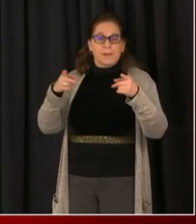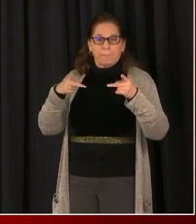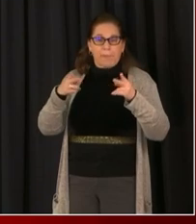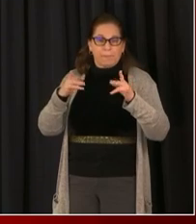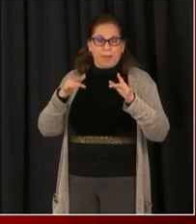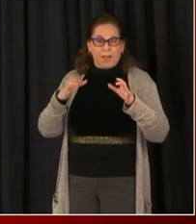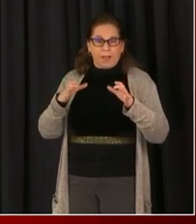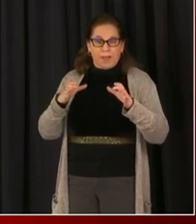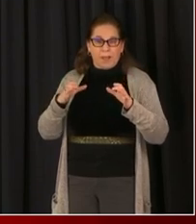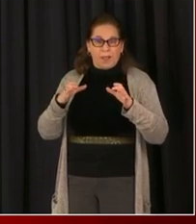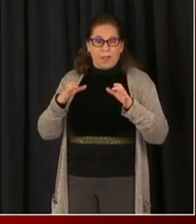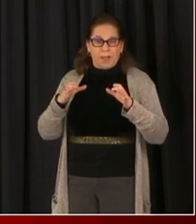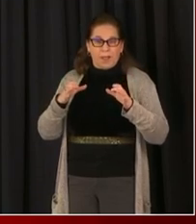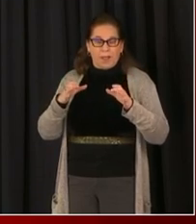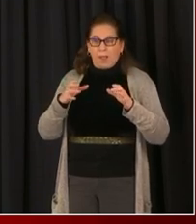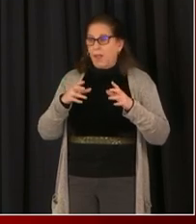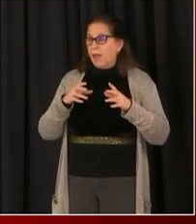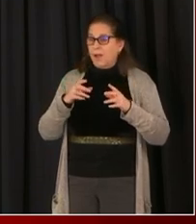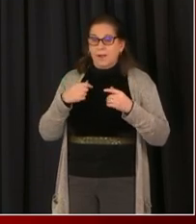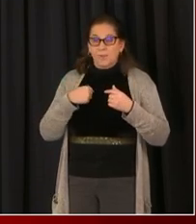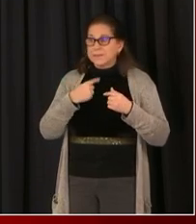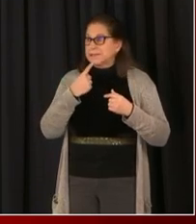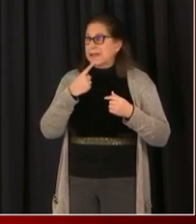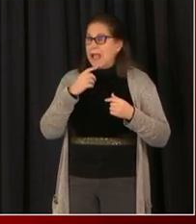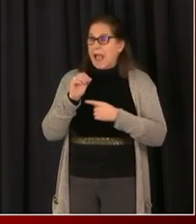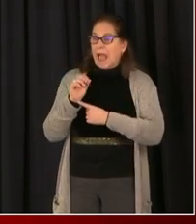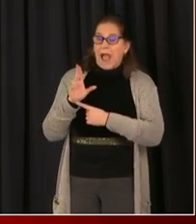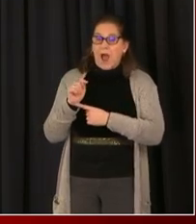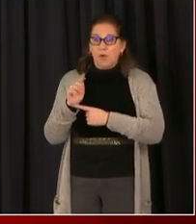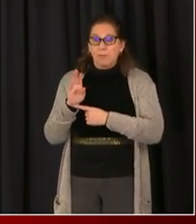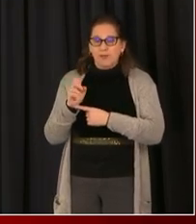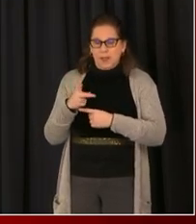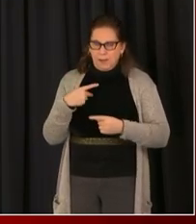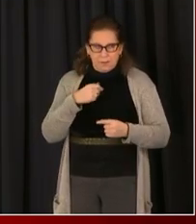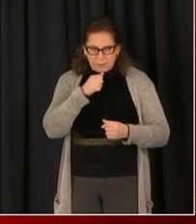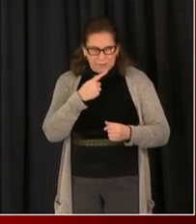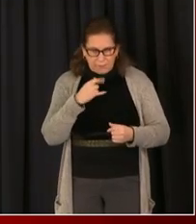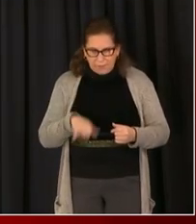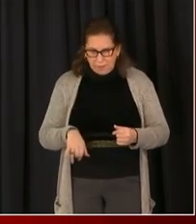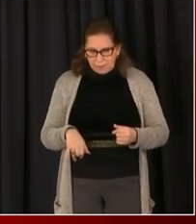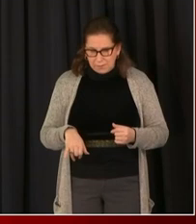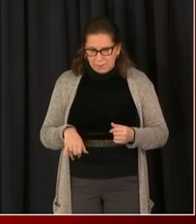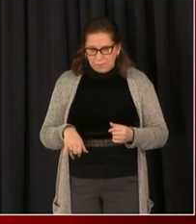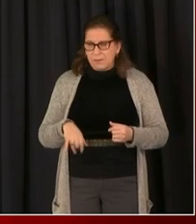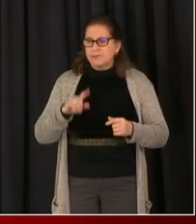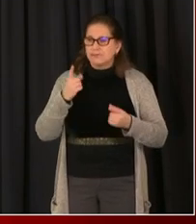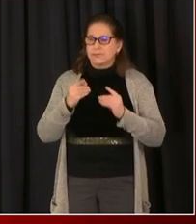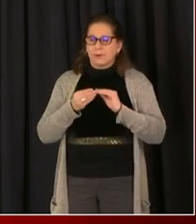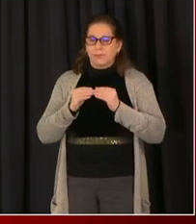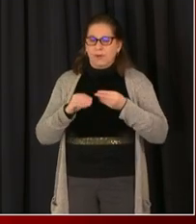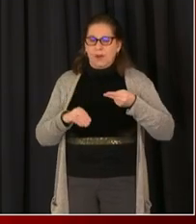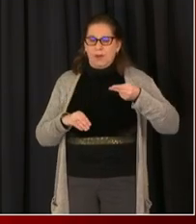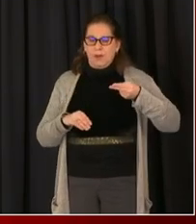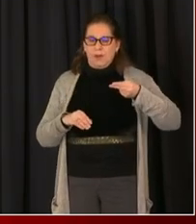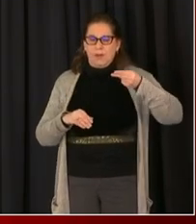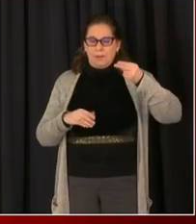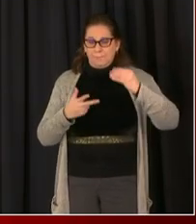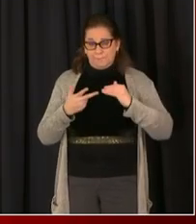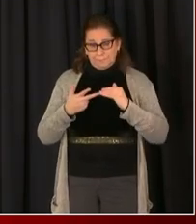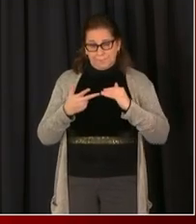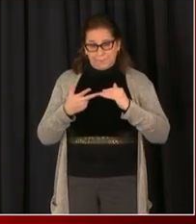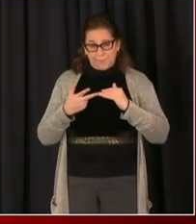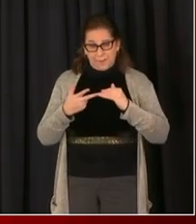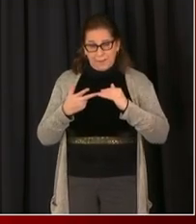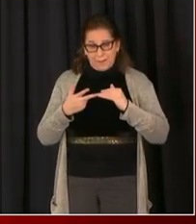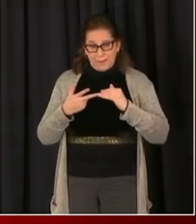most granular of the level in terms of the settings. An outbreak would be 2 or more cases